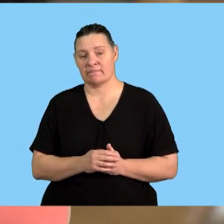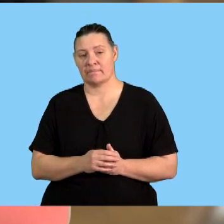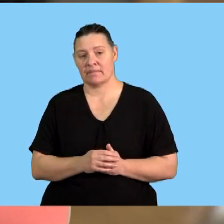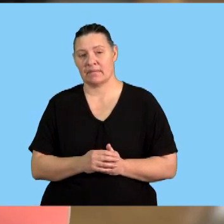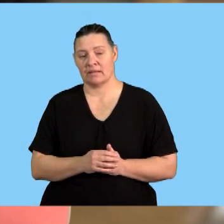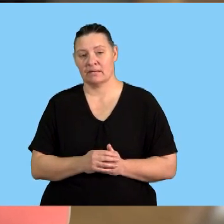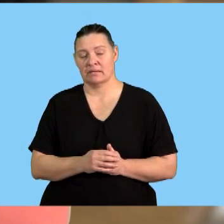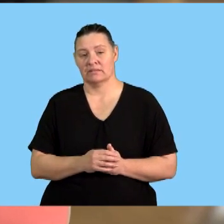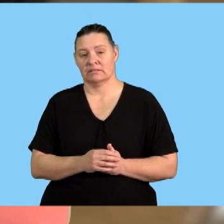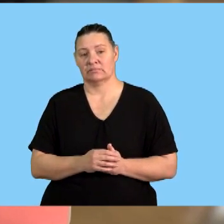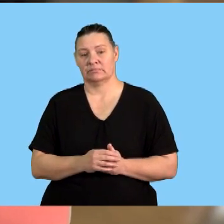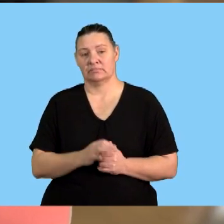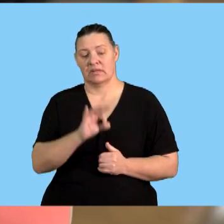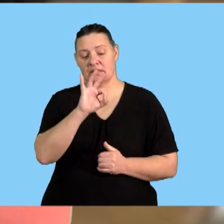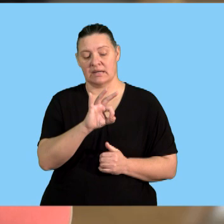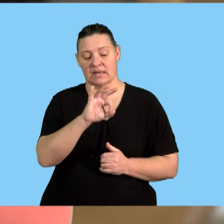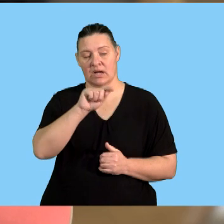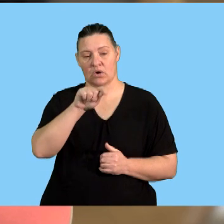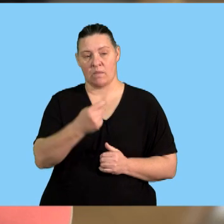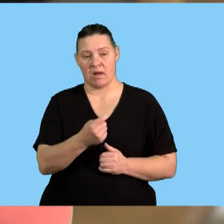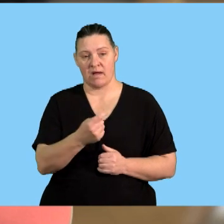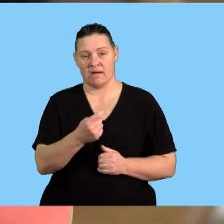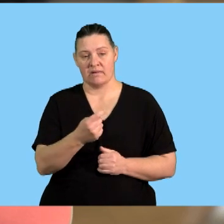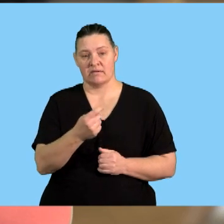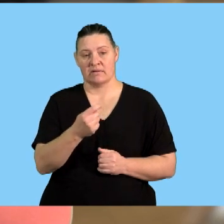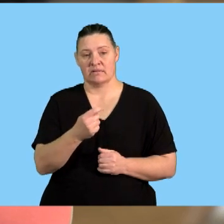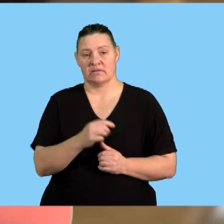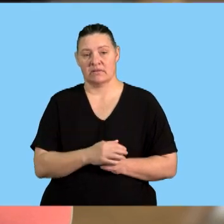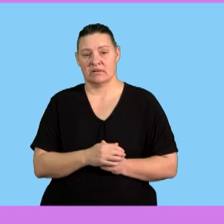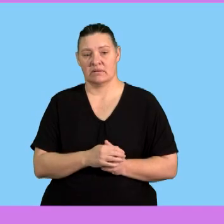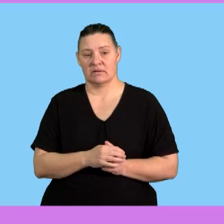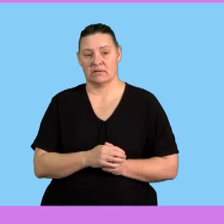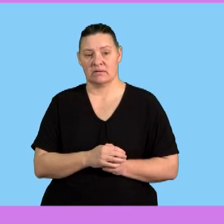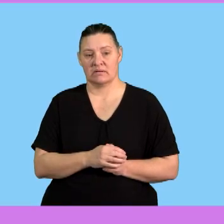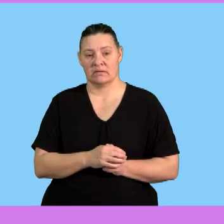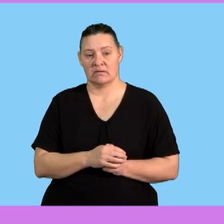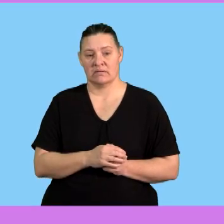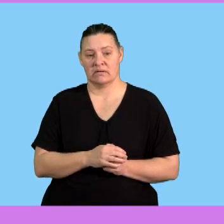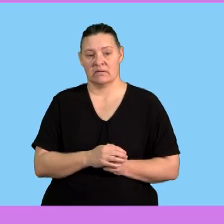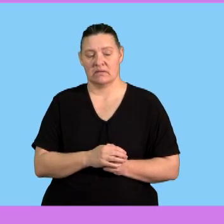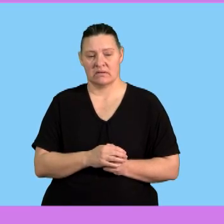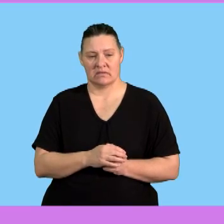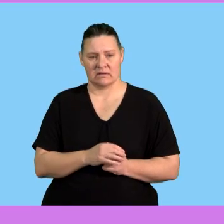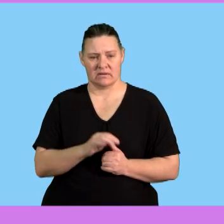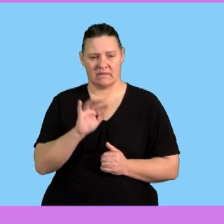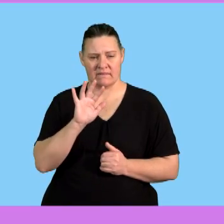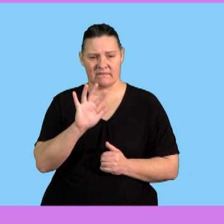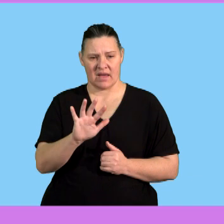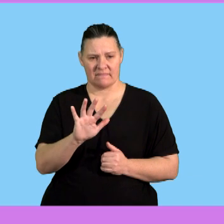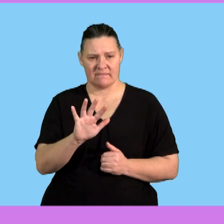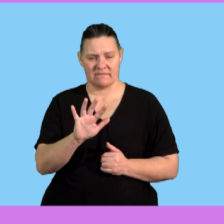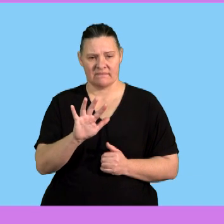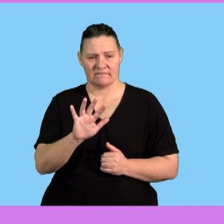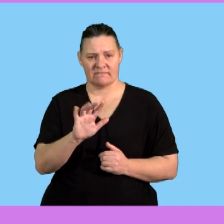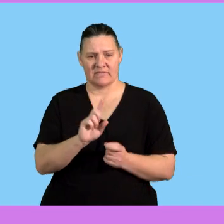the 3,5. So we are going to take the 3,5. We are converting it